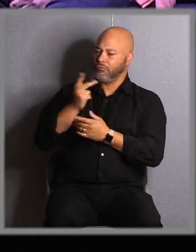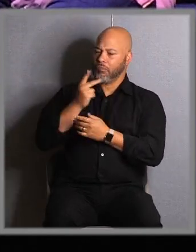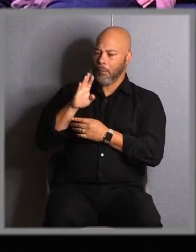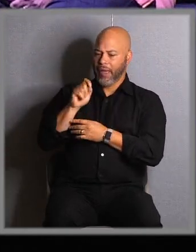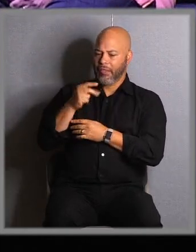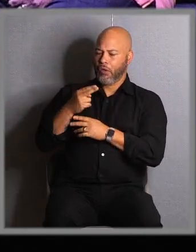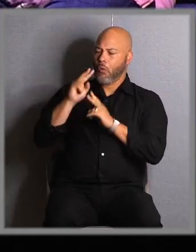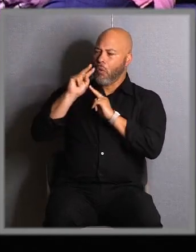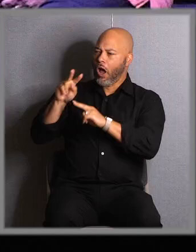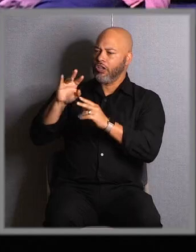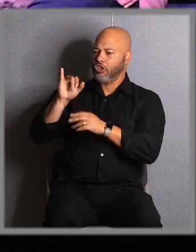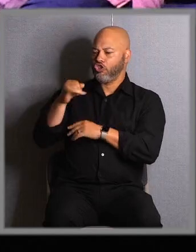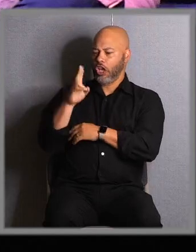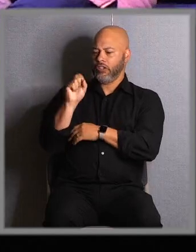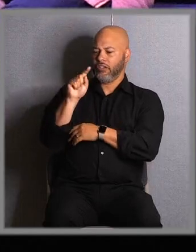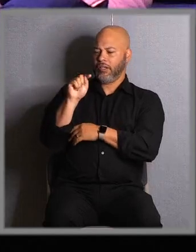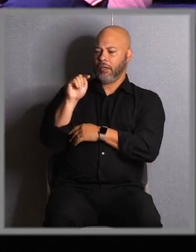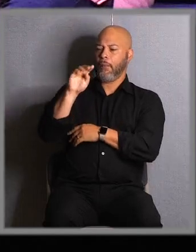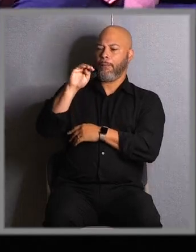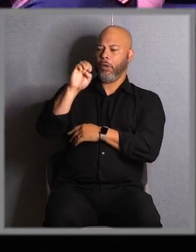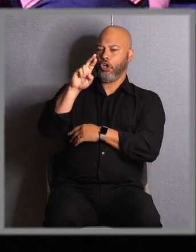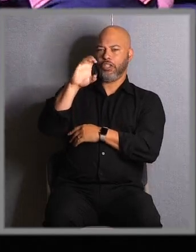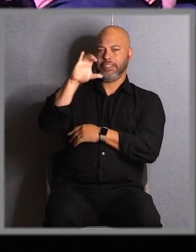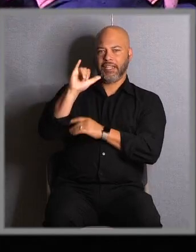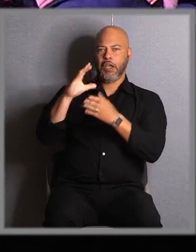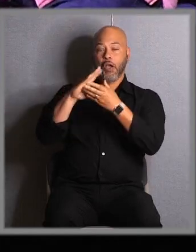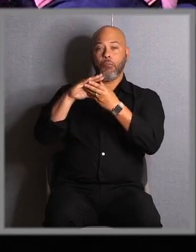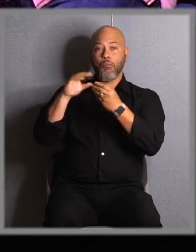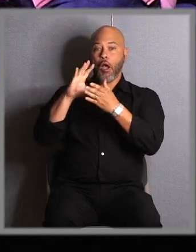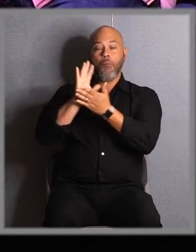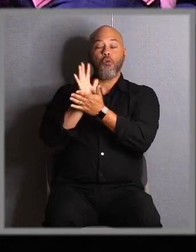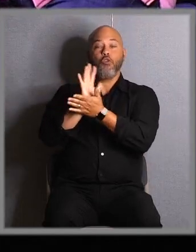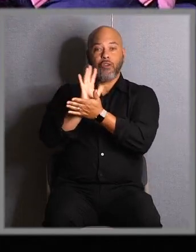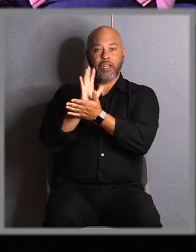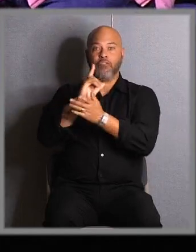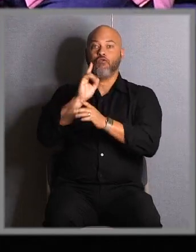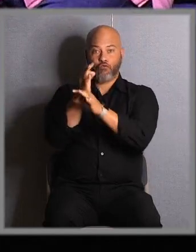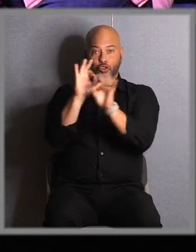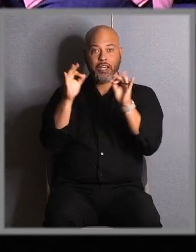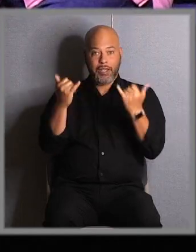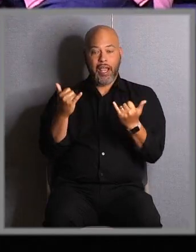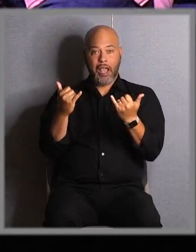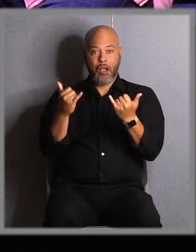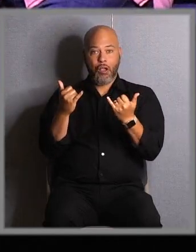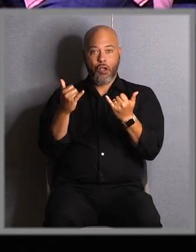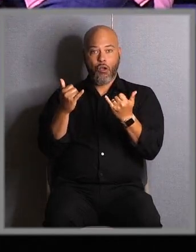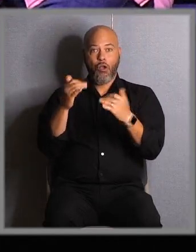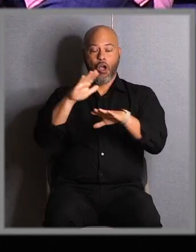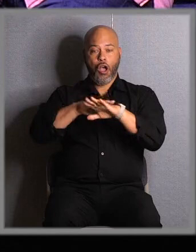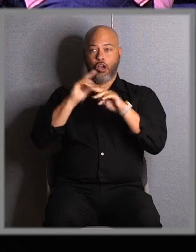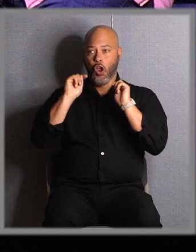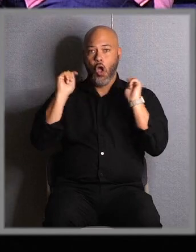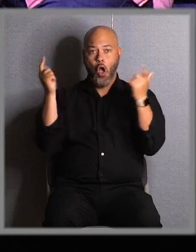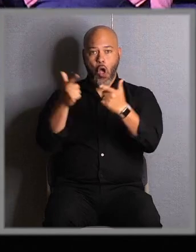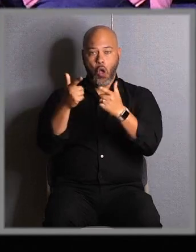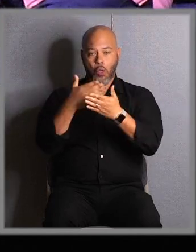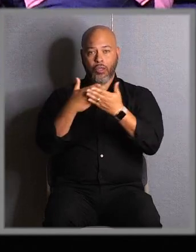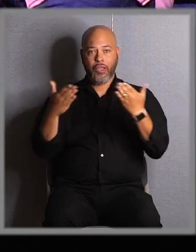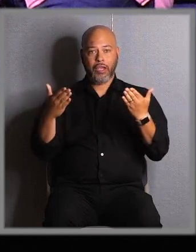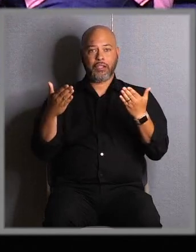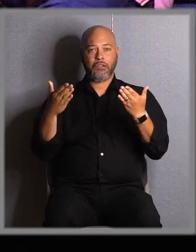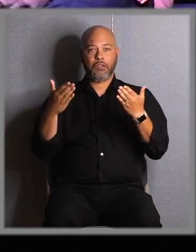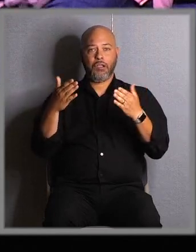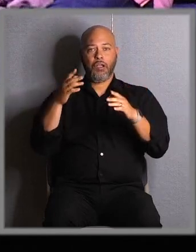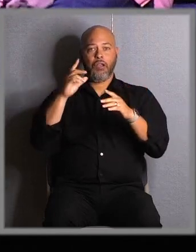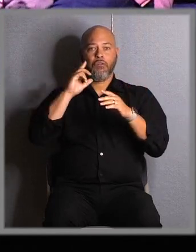a week or two back, and by the way, it's free on all streaming platforms in the month of June, so if you